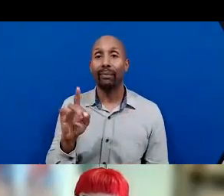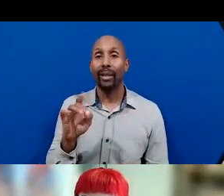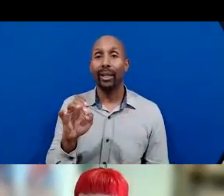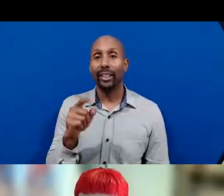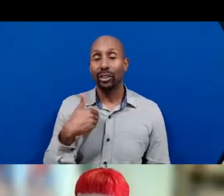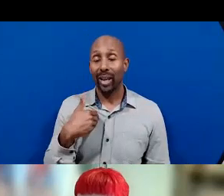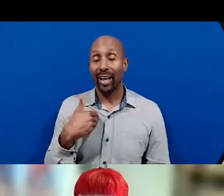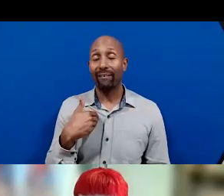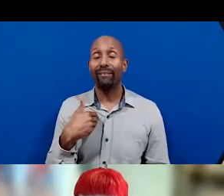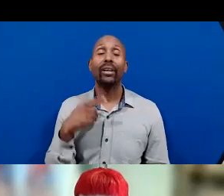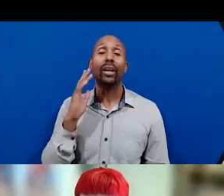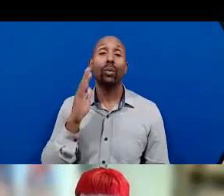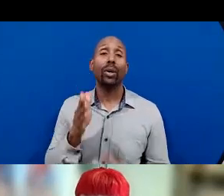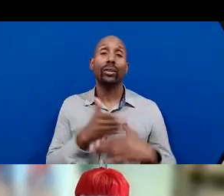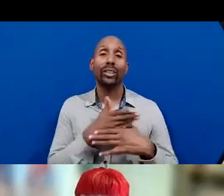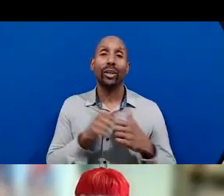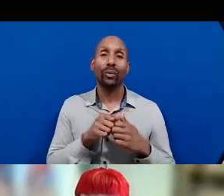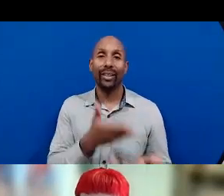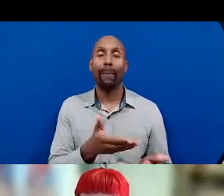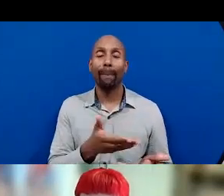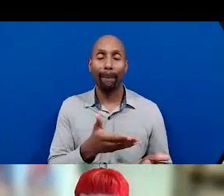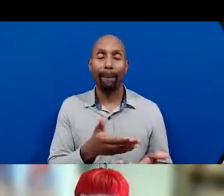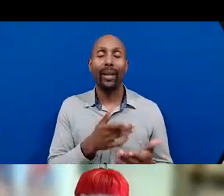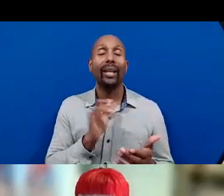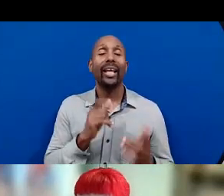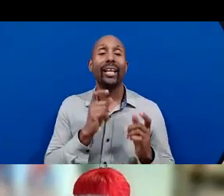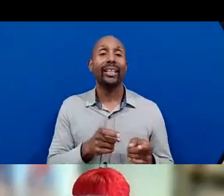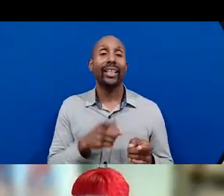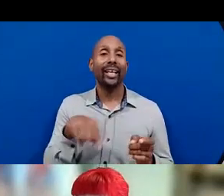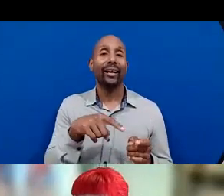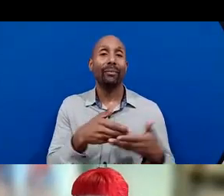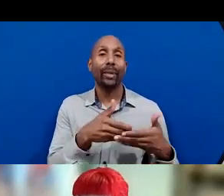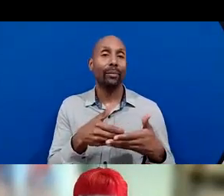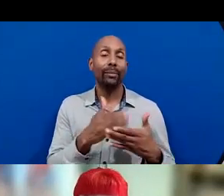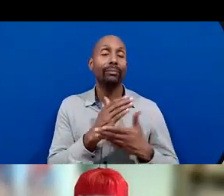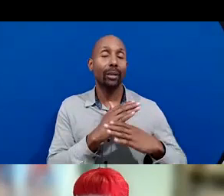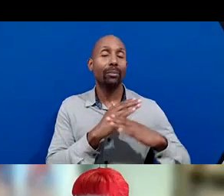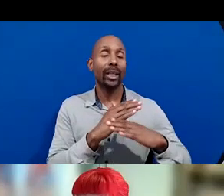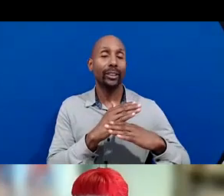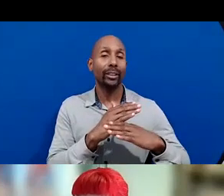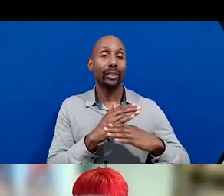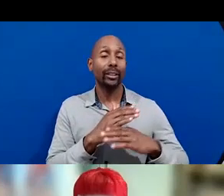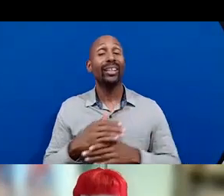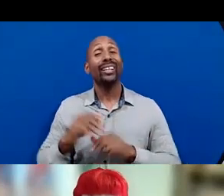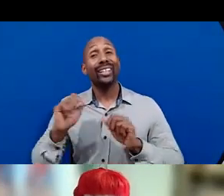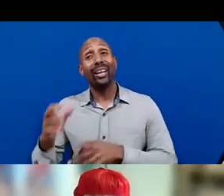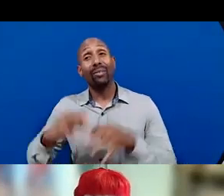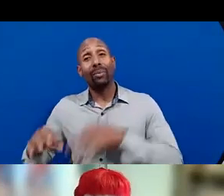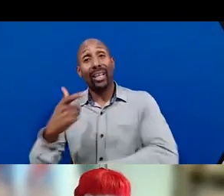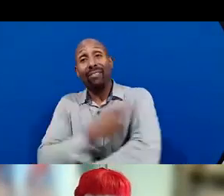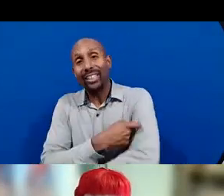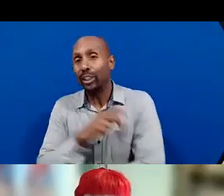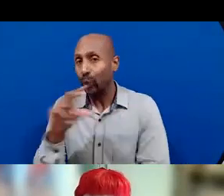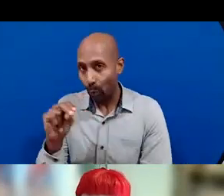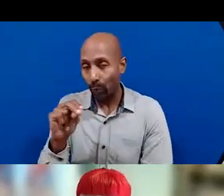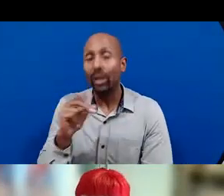It doesn't, again, it doesn't take the place of the vaccine, but it does give protection to children. And like